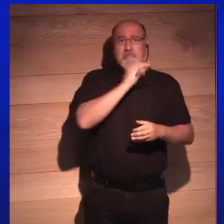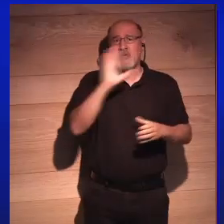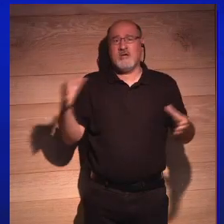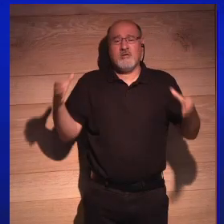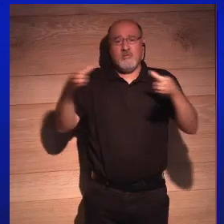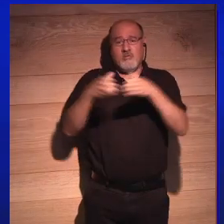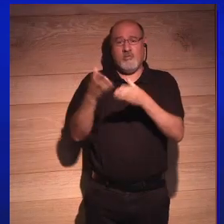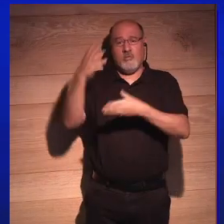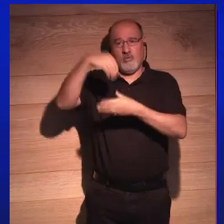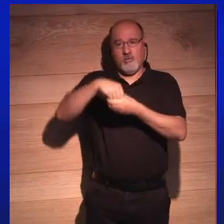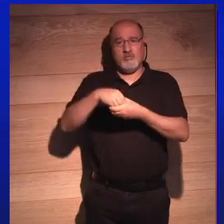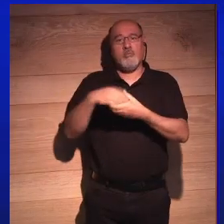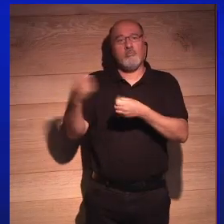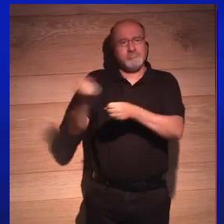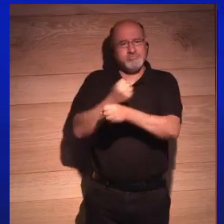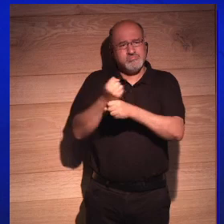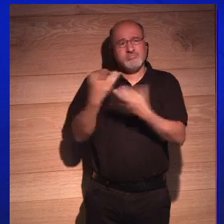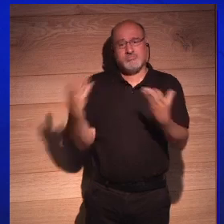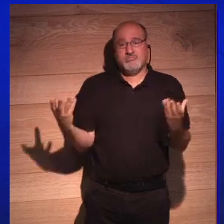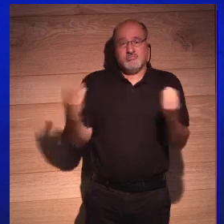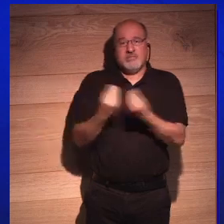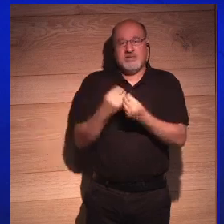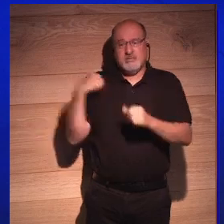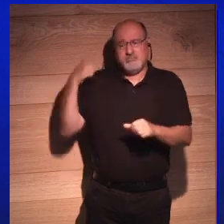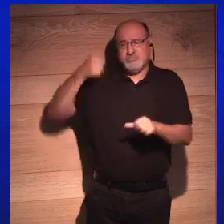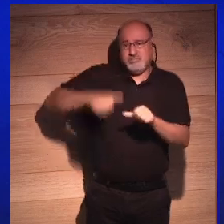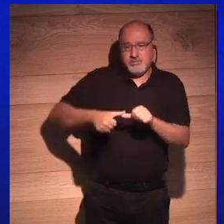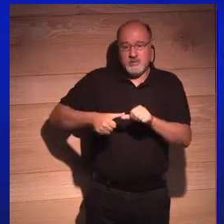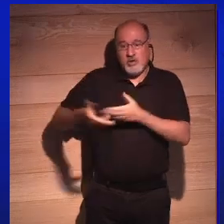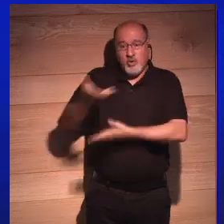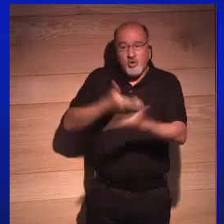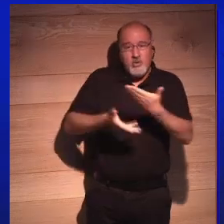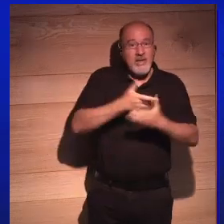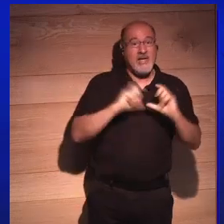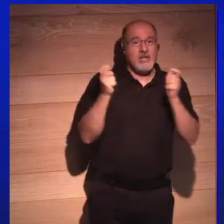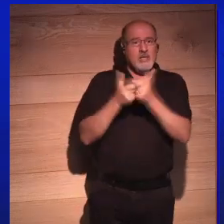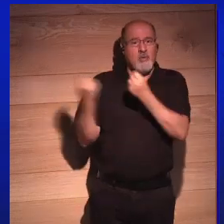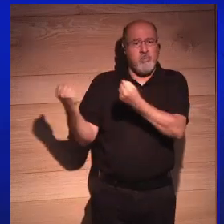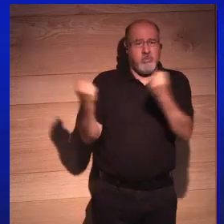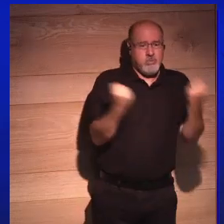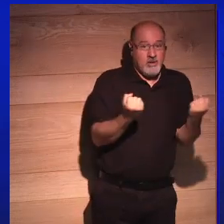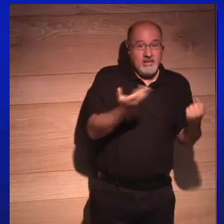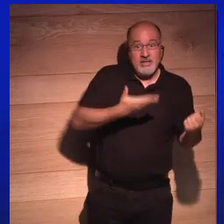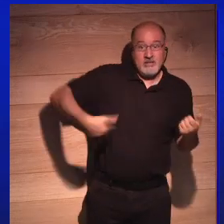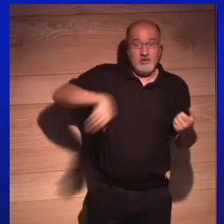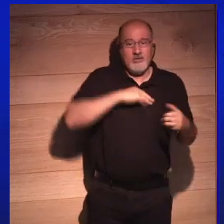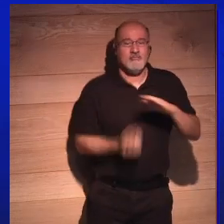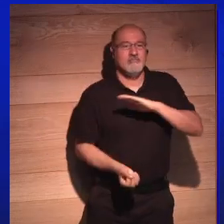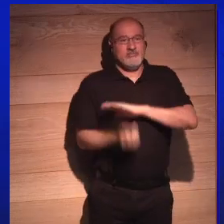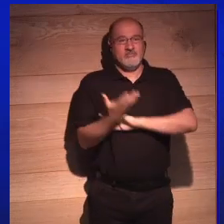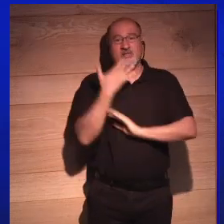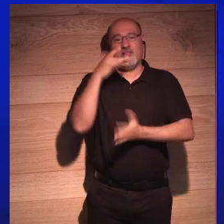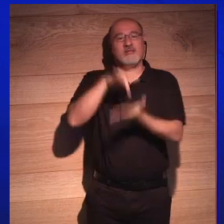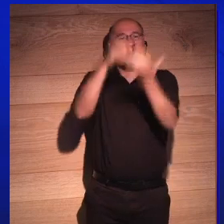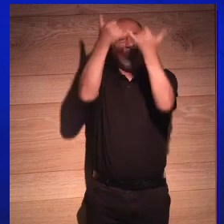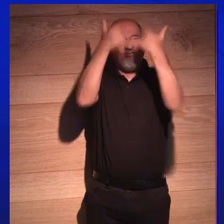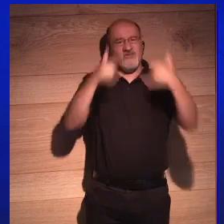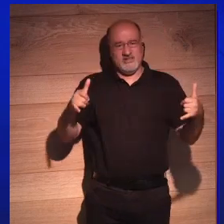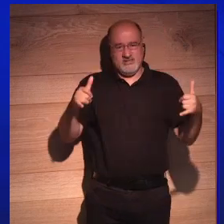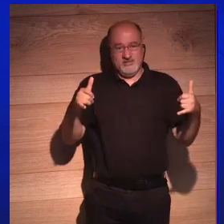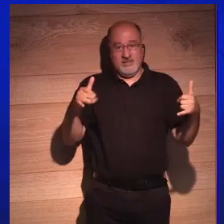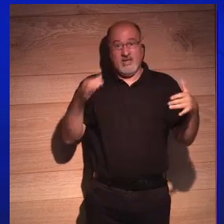with that amazing team. If you follow our programming, you know that we do this in cooperation with a great team, which